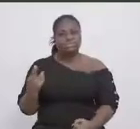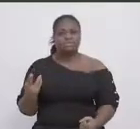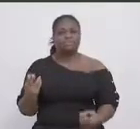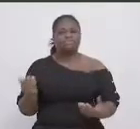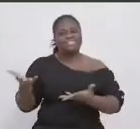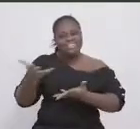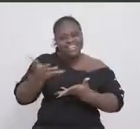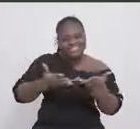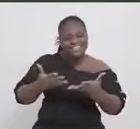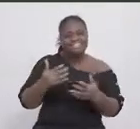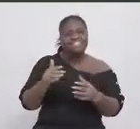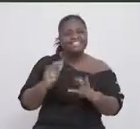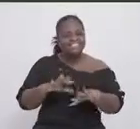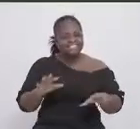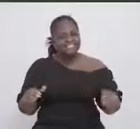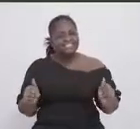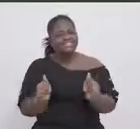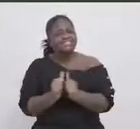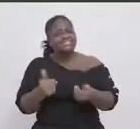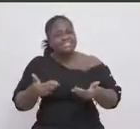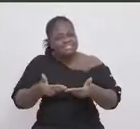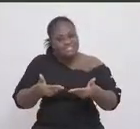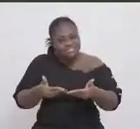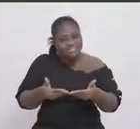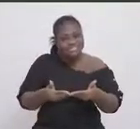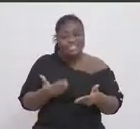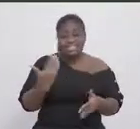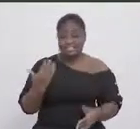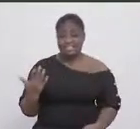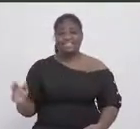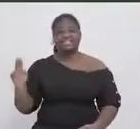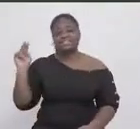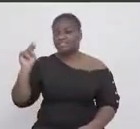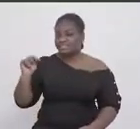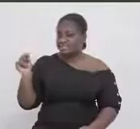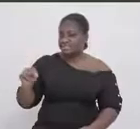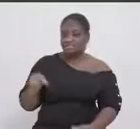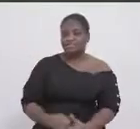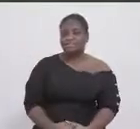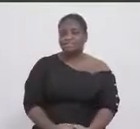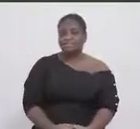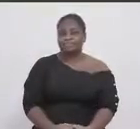with, introduce them to the tools and the platforms they need to,